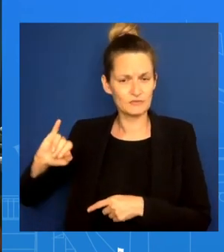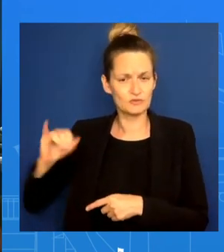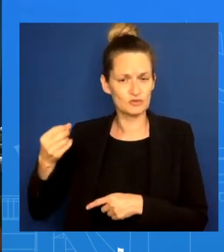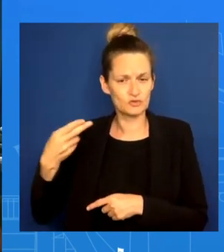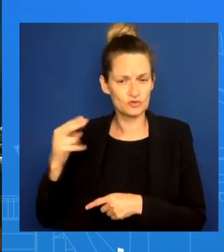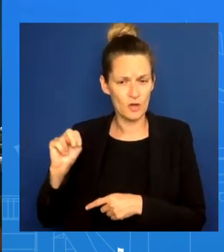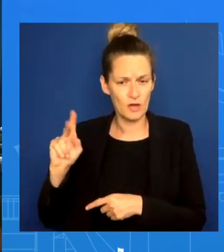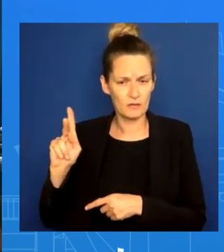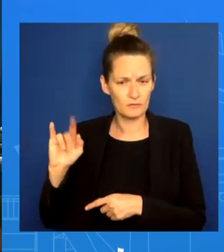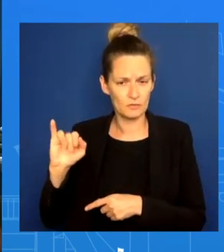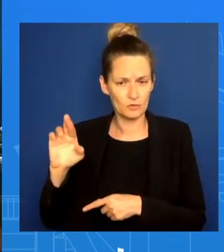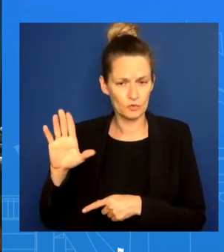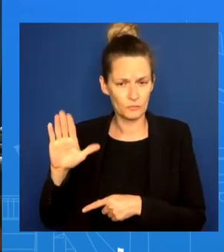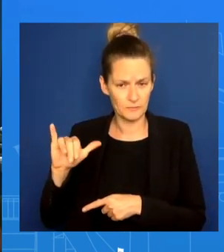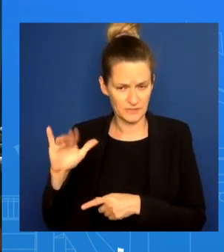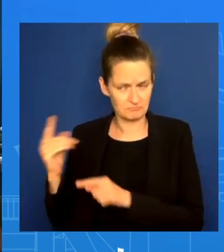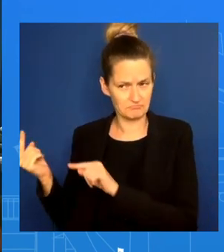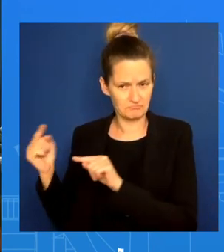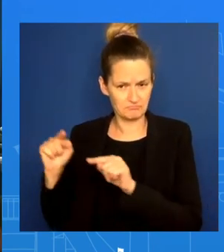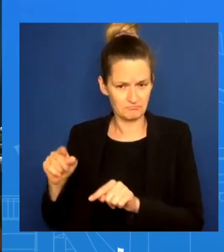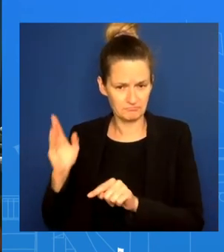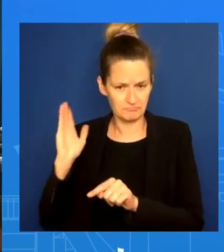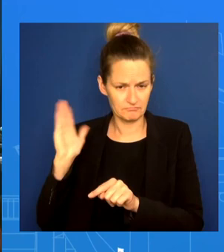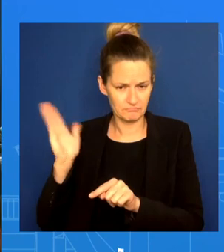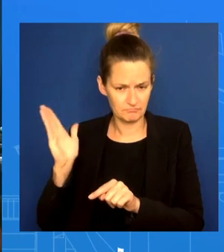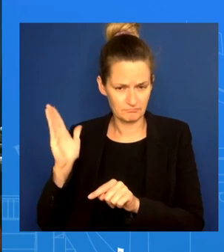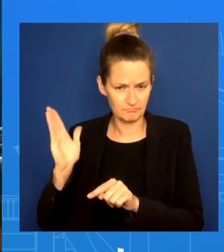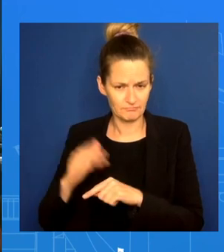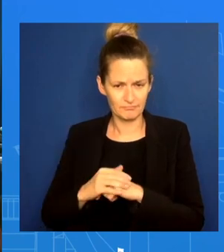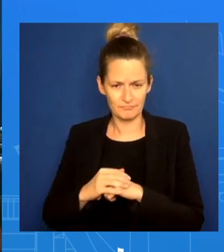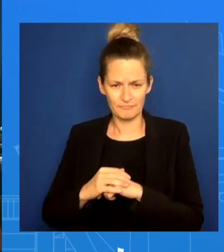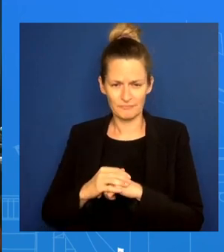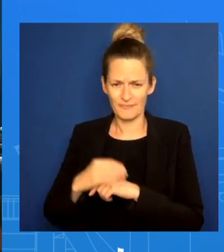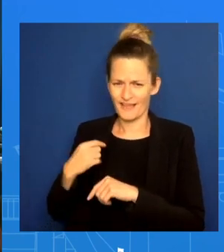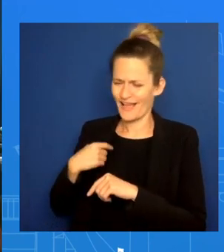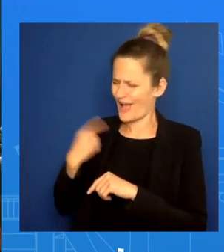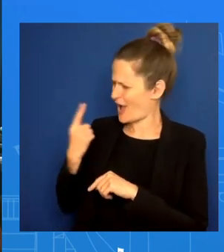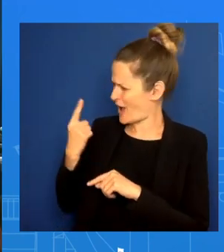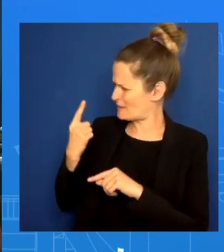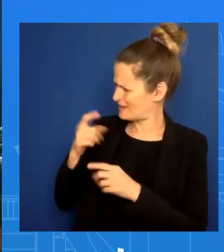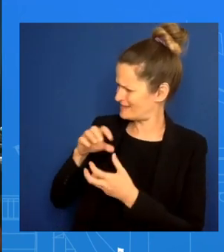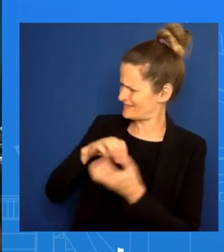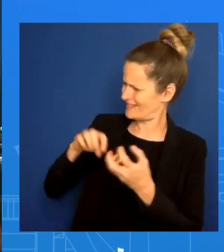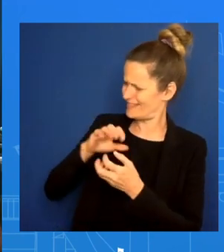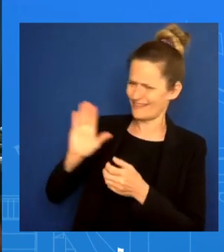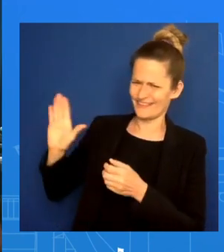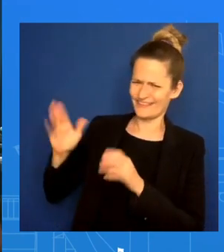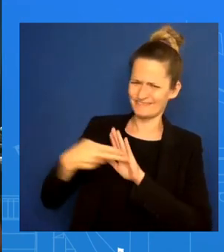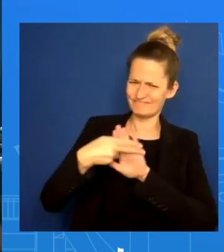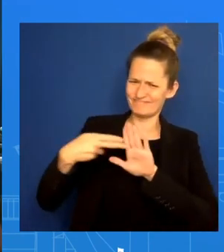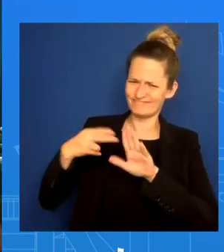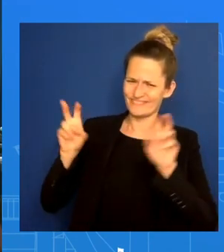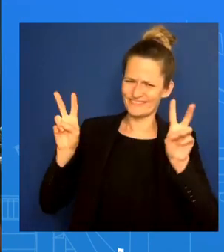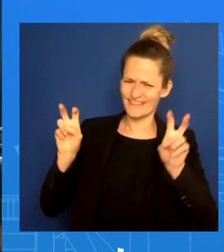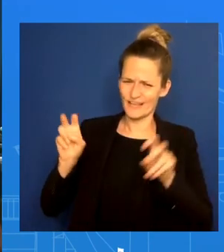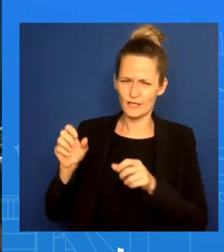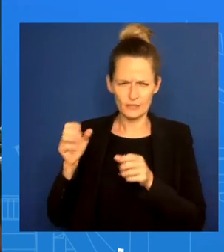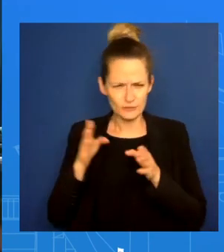I always mess this up. Communication Strategy Coordinator. Okay, all yours, Kirby. Sorry about that. Thanks, Karine. No